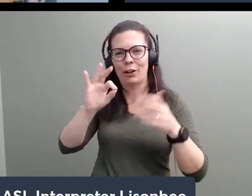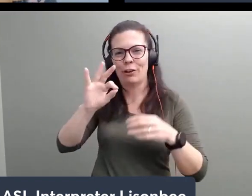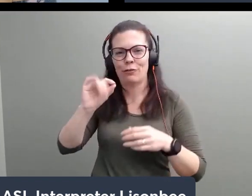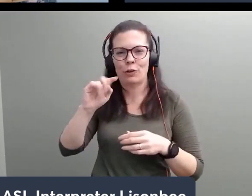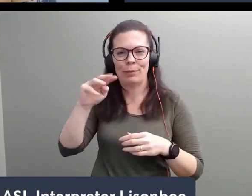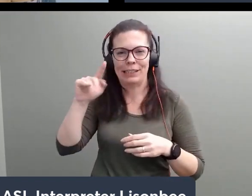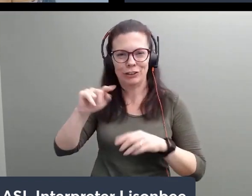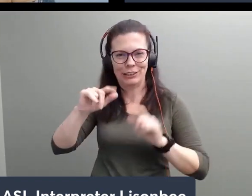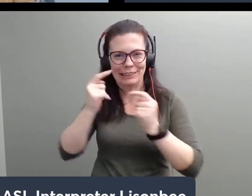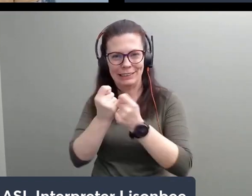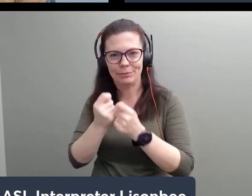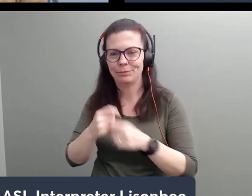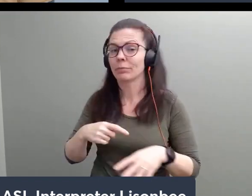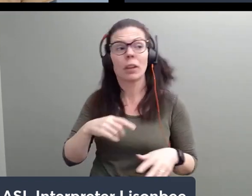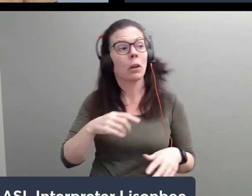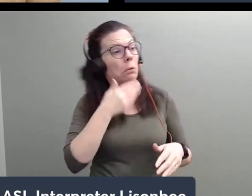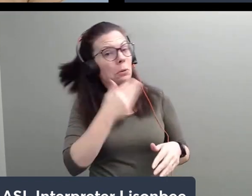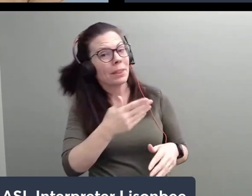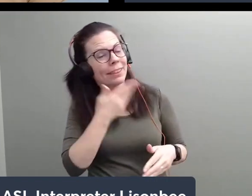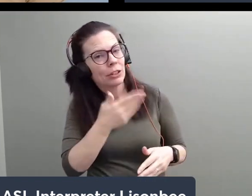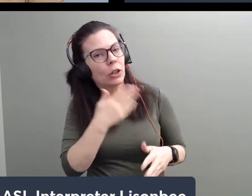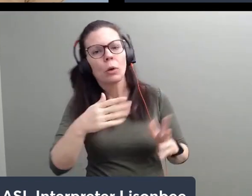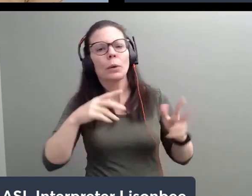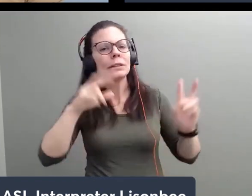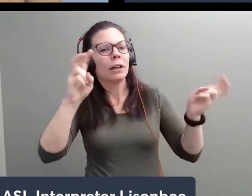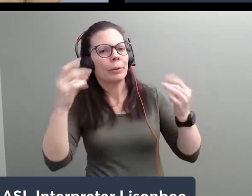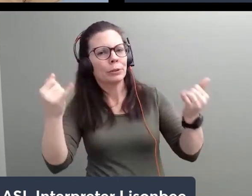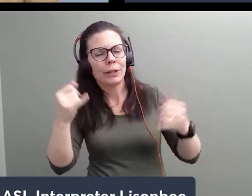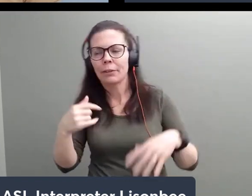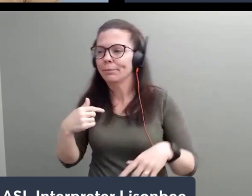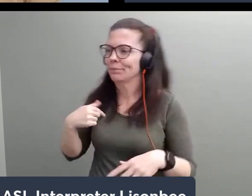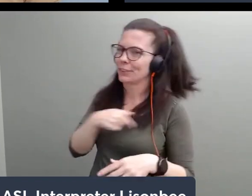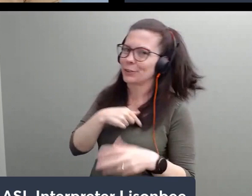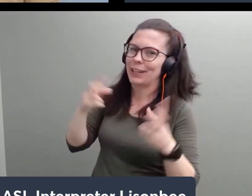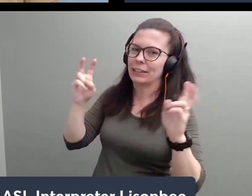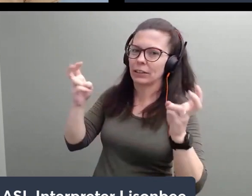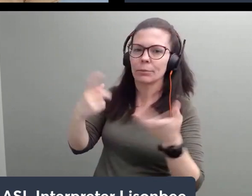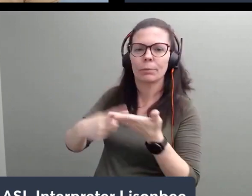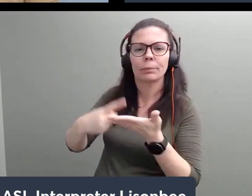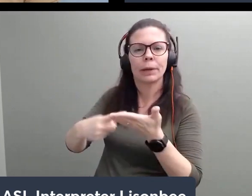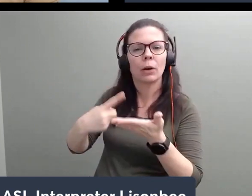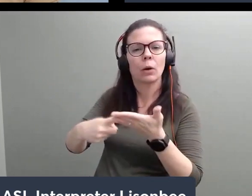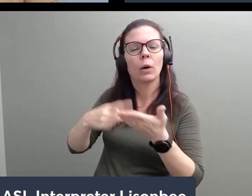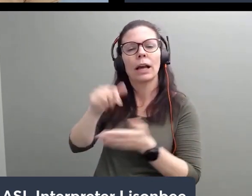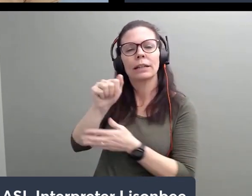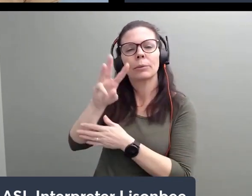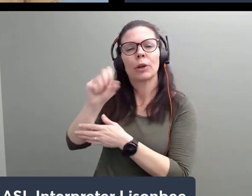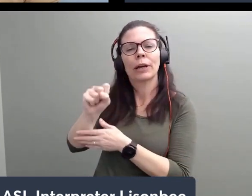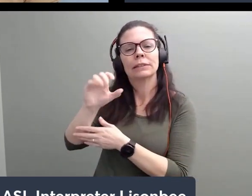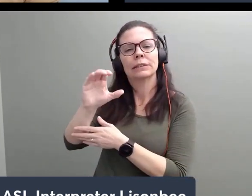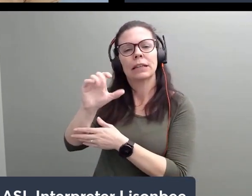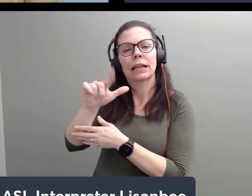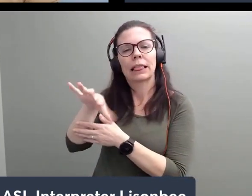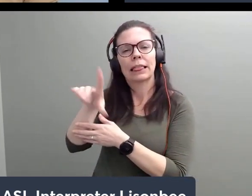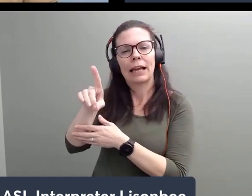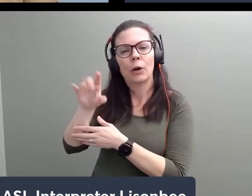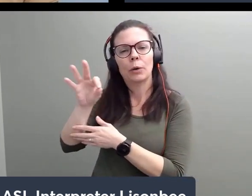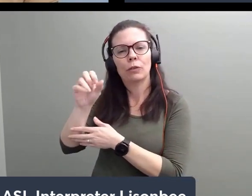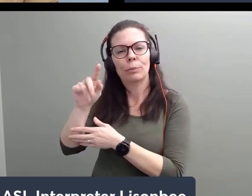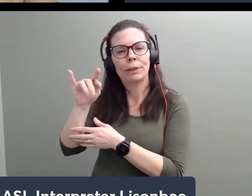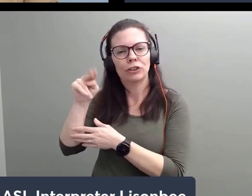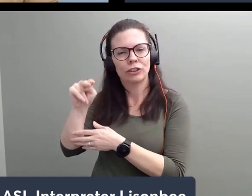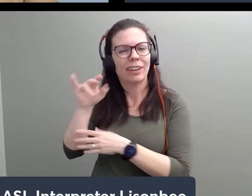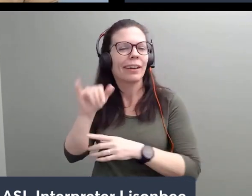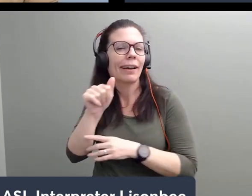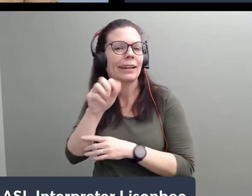is the topic we're talking about today? So today we're talking about AWS CloudFormation, which is an AWS service that gives